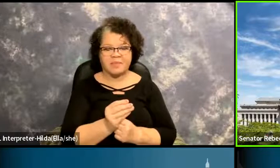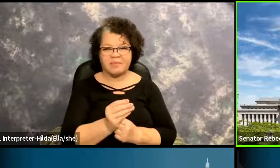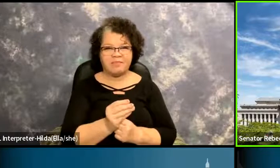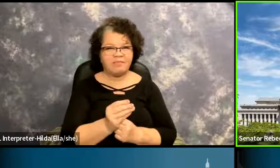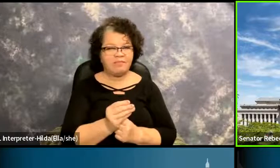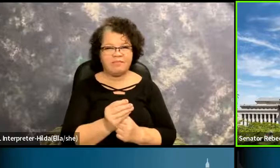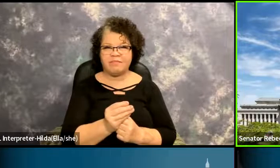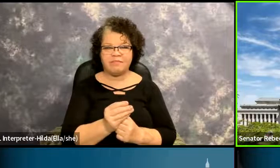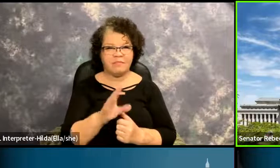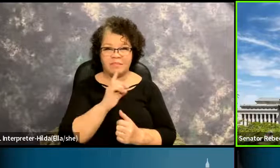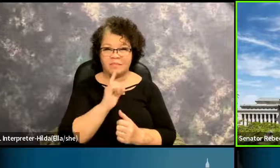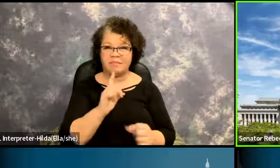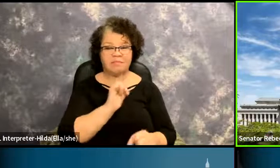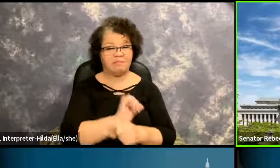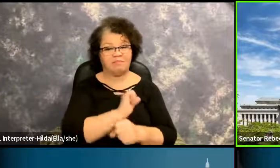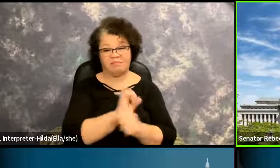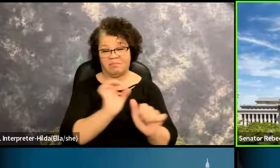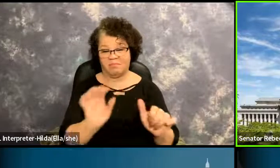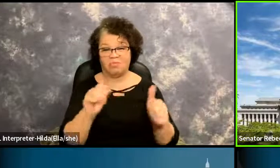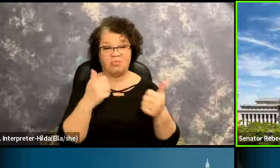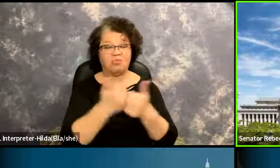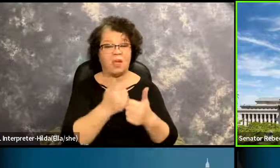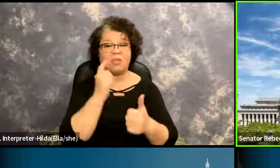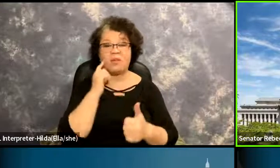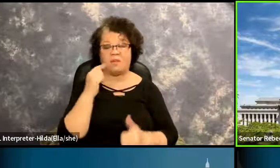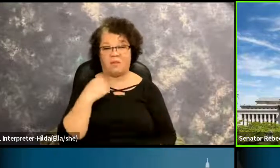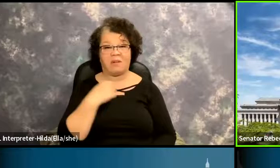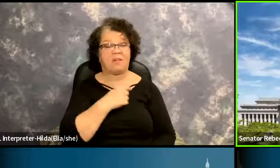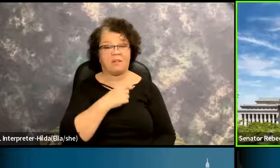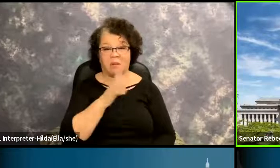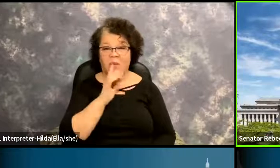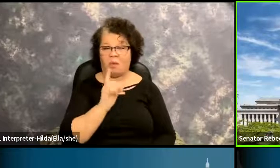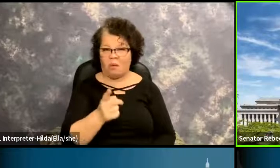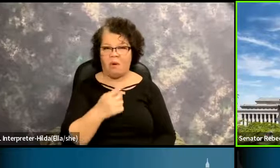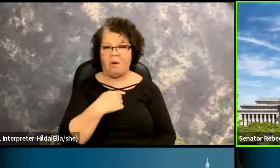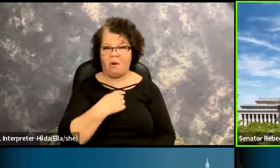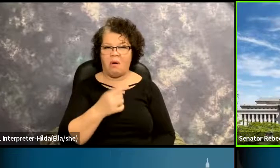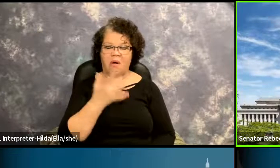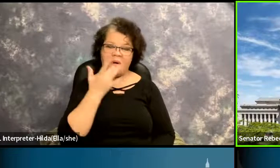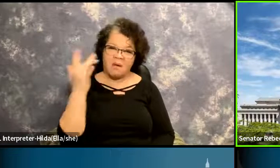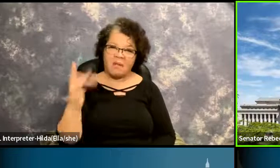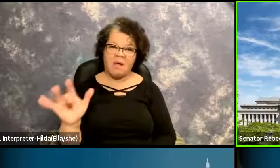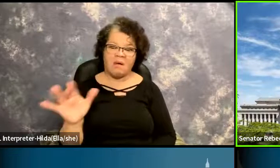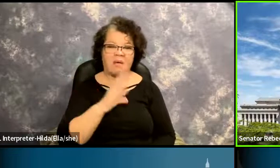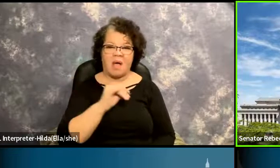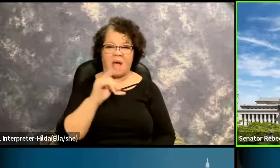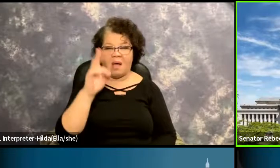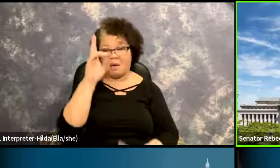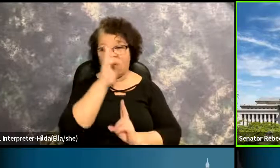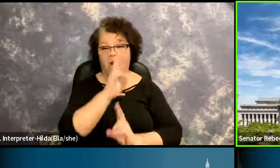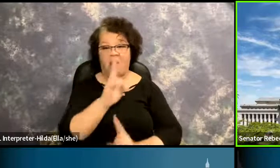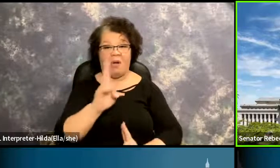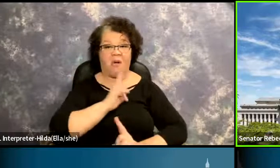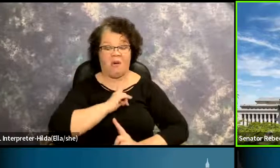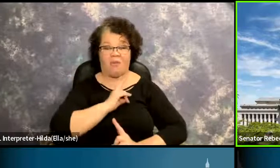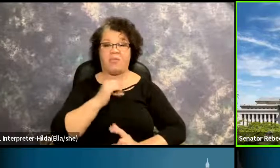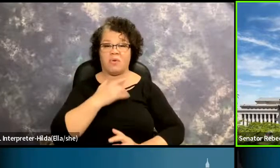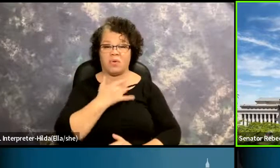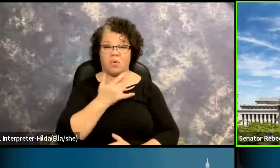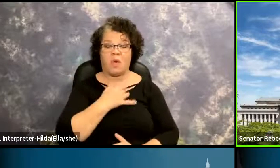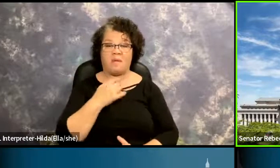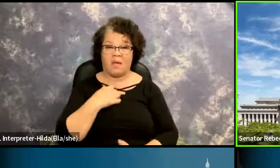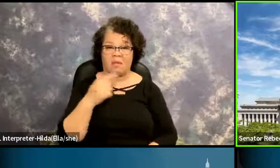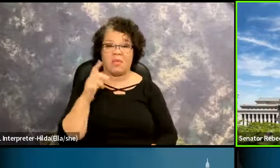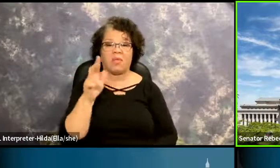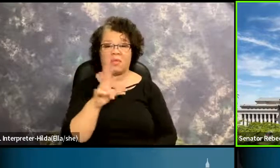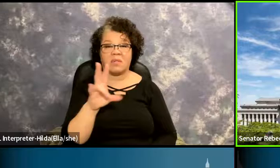it is a challenge for us, and we are lucky and honored to serve the 37th, where we can be clear where we need to